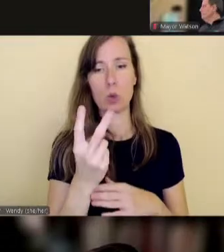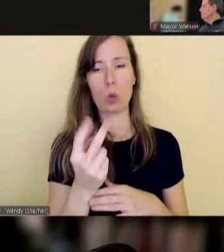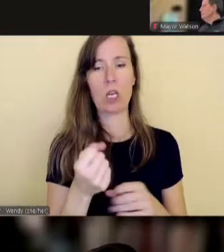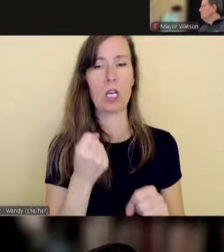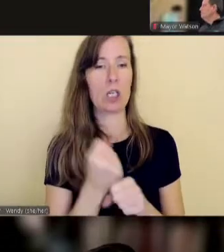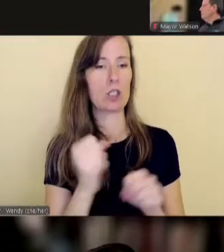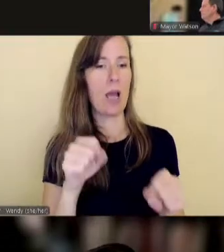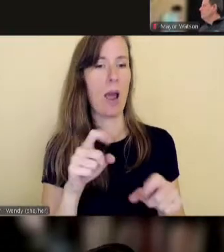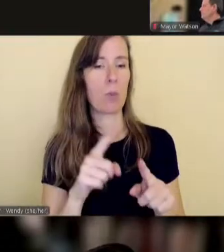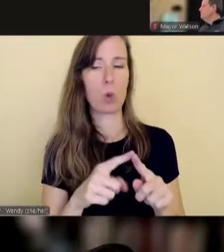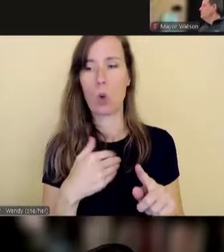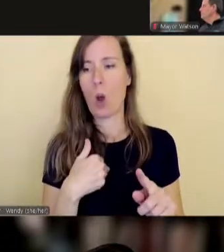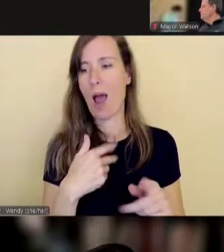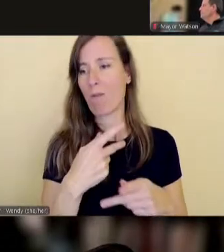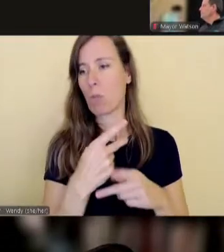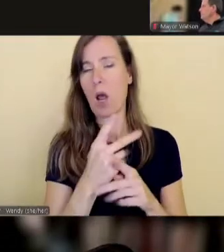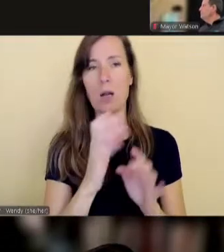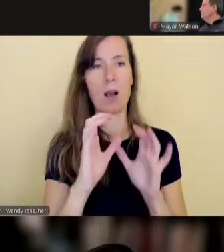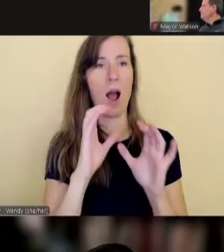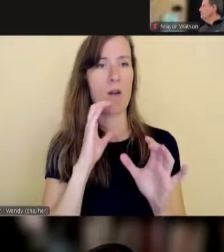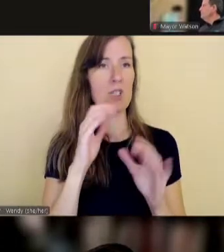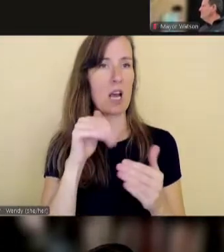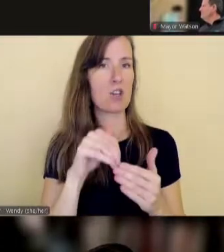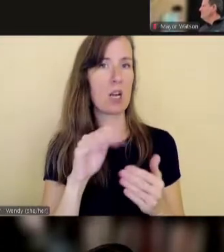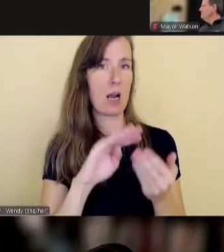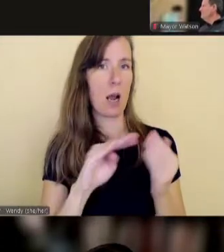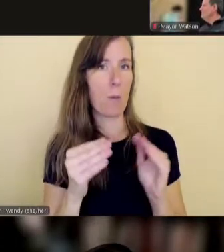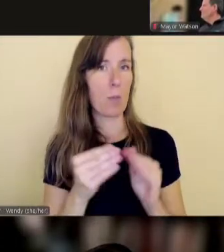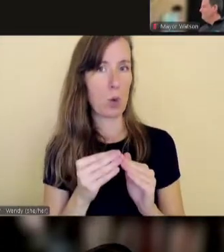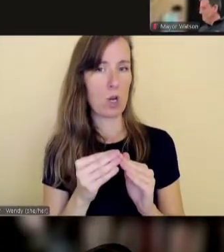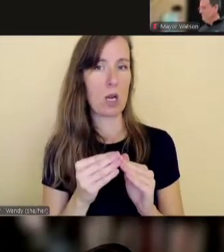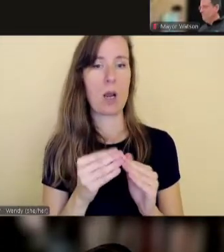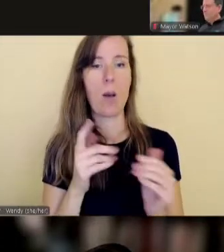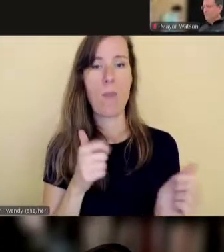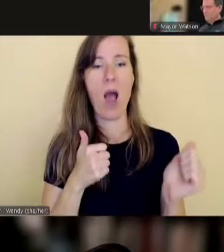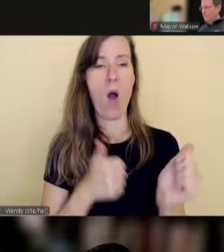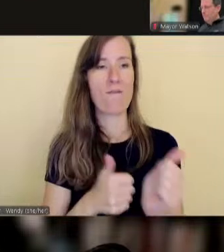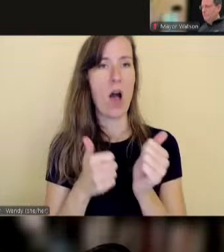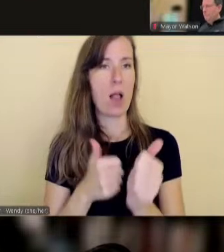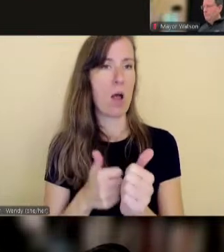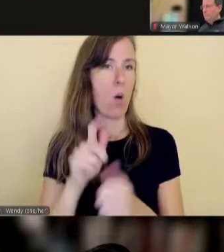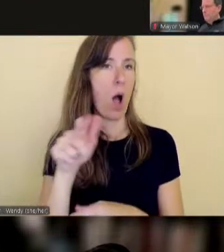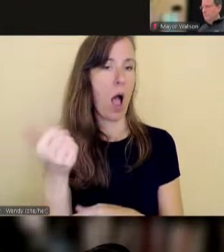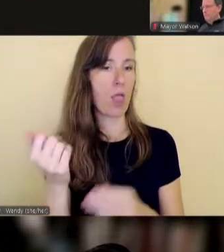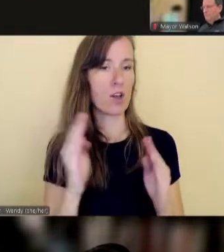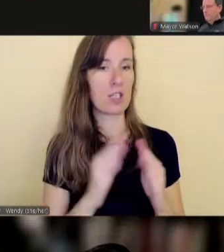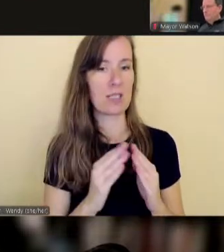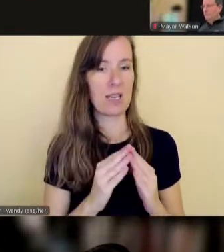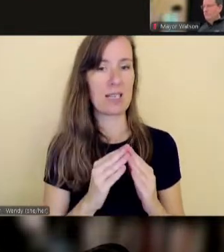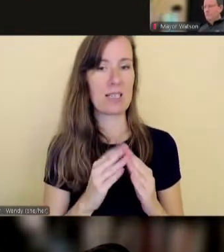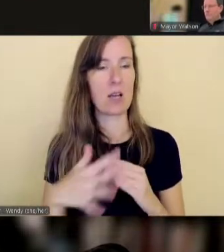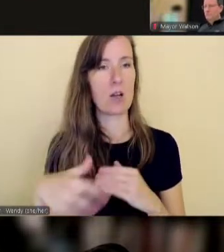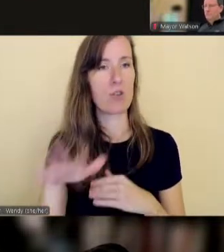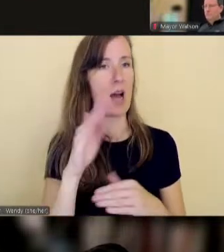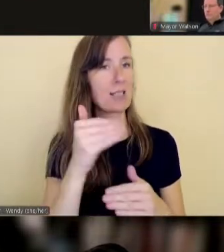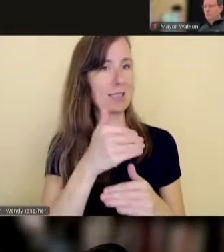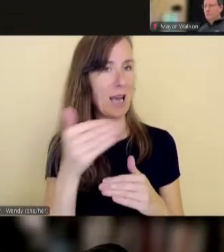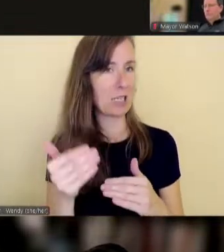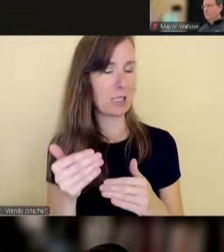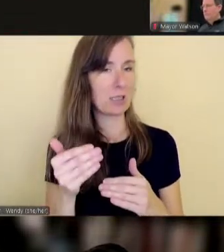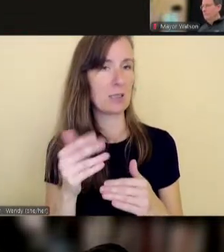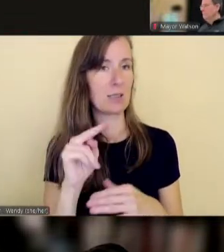about whether to follow in the footsteps of other cities across the nation and in our own neighborhood with